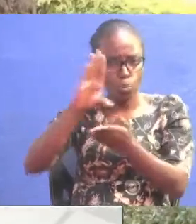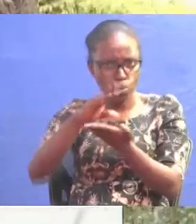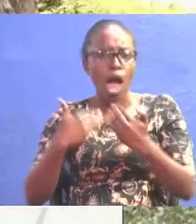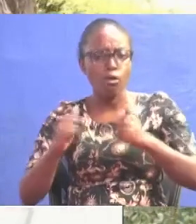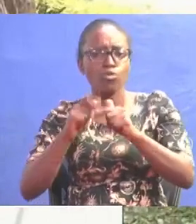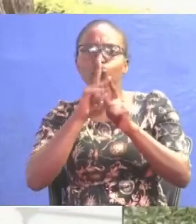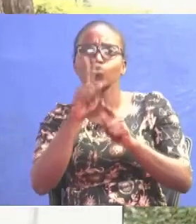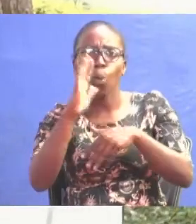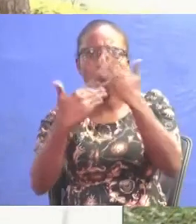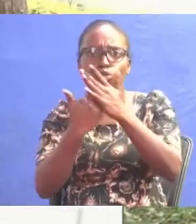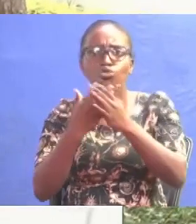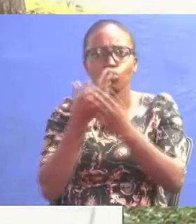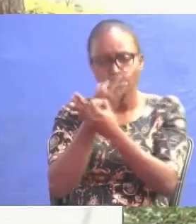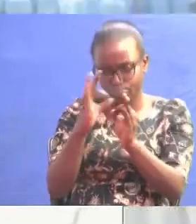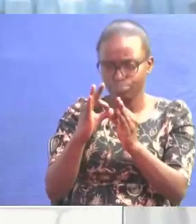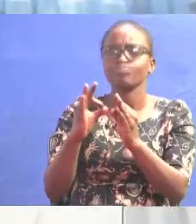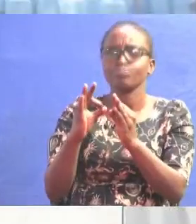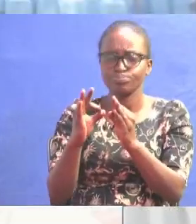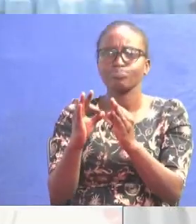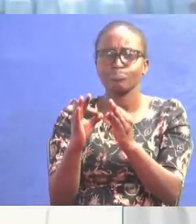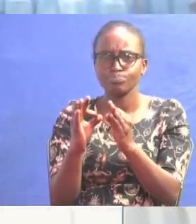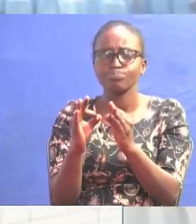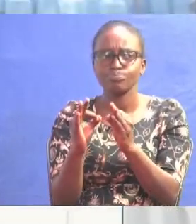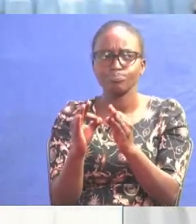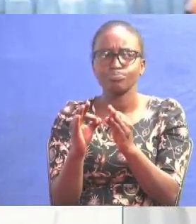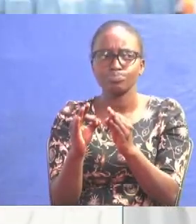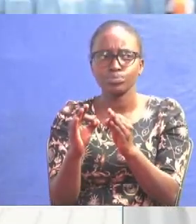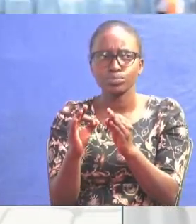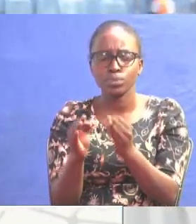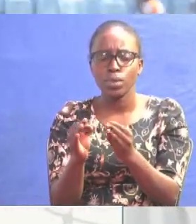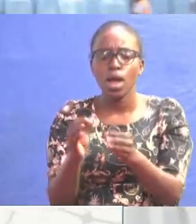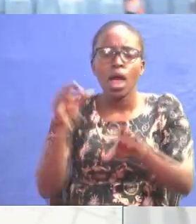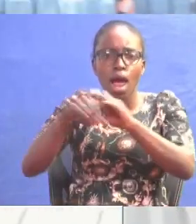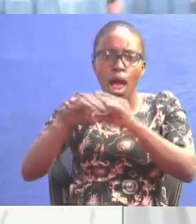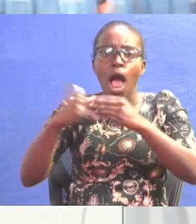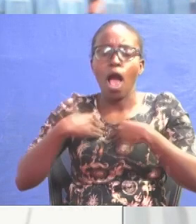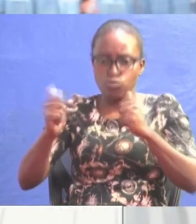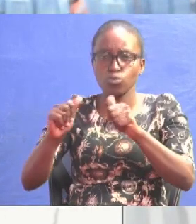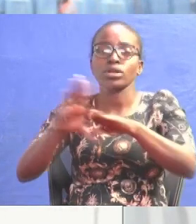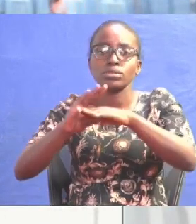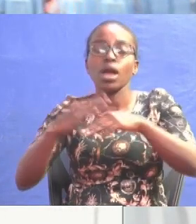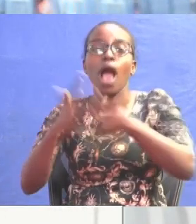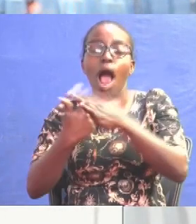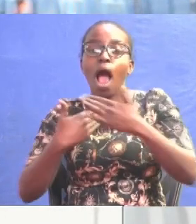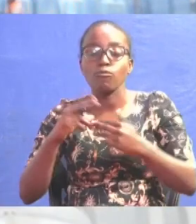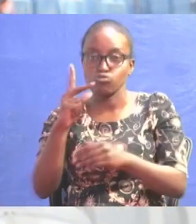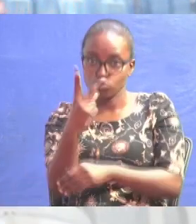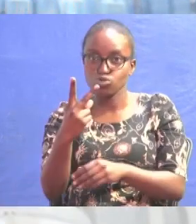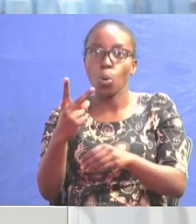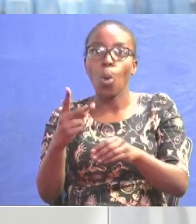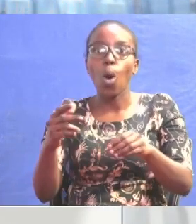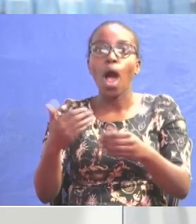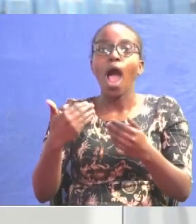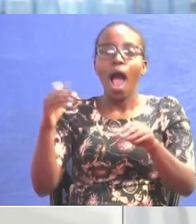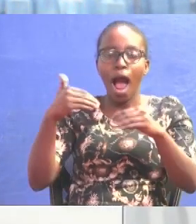receives fair education opportunities. As the intake at Kenyatta University enters day 2, parents and students